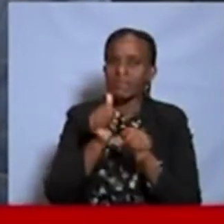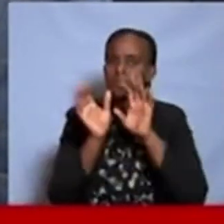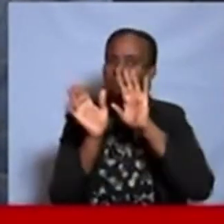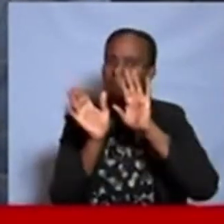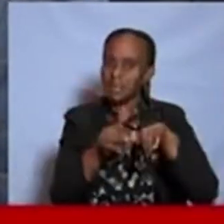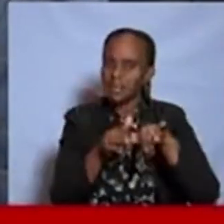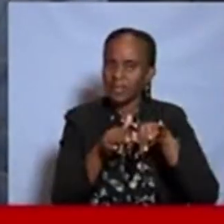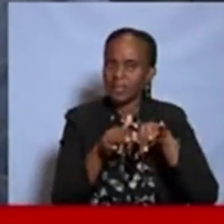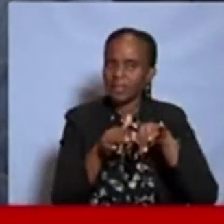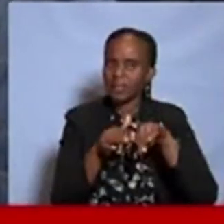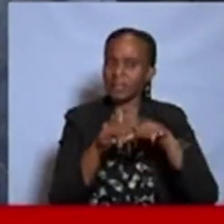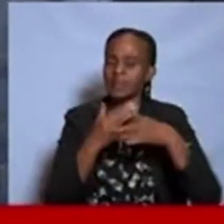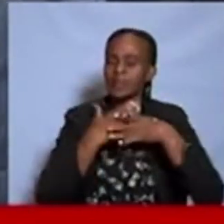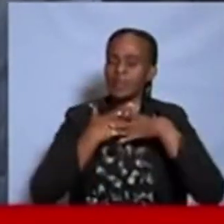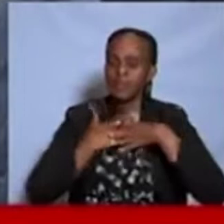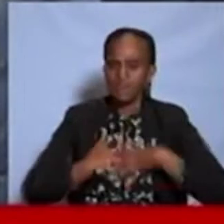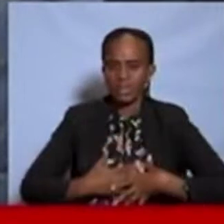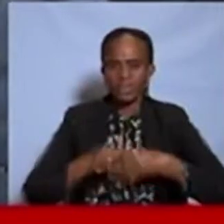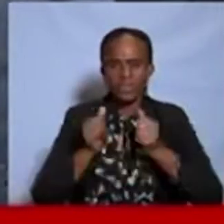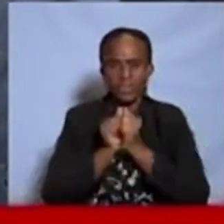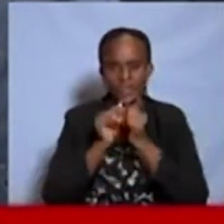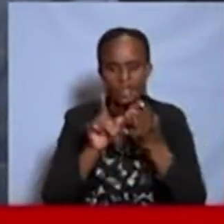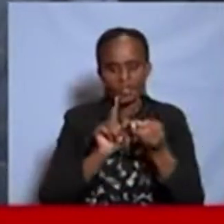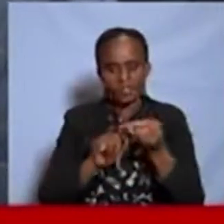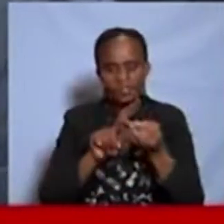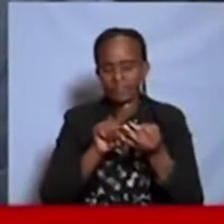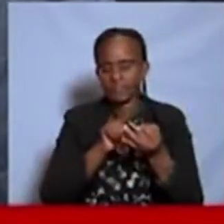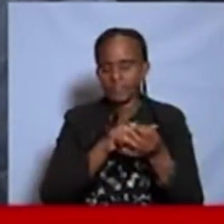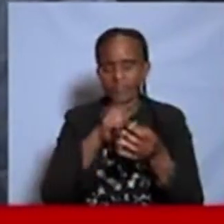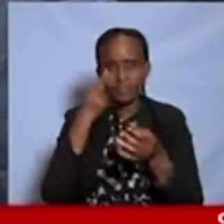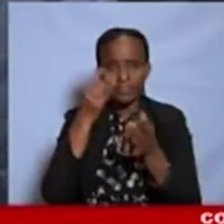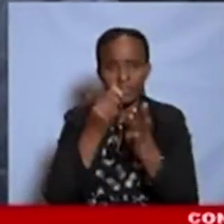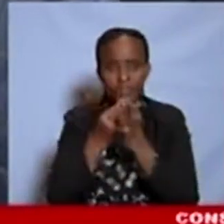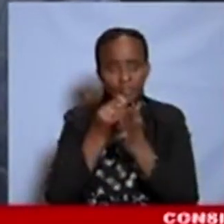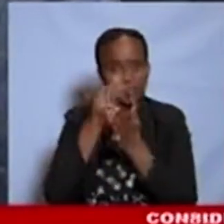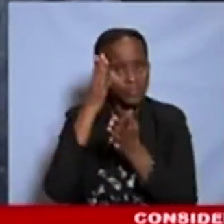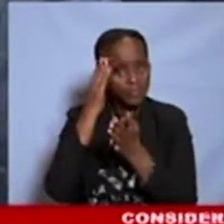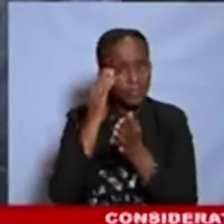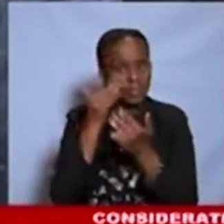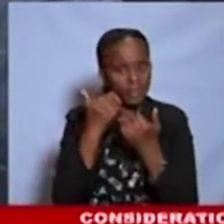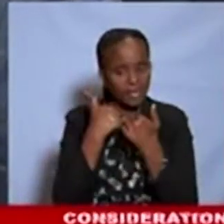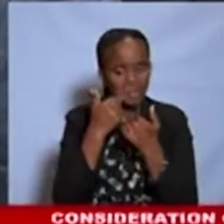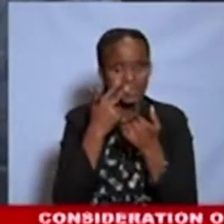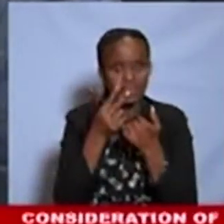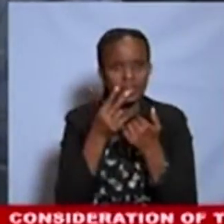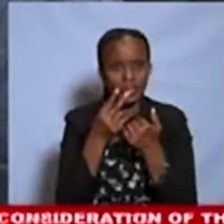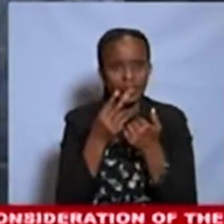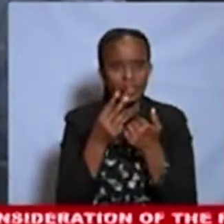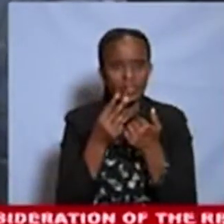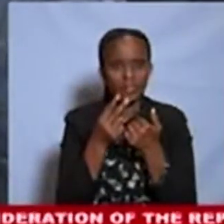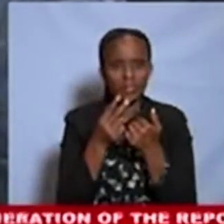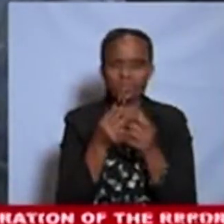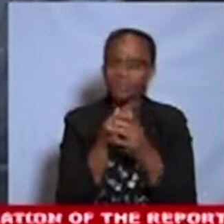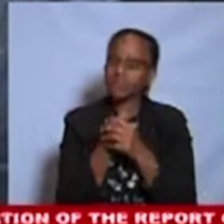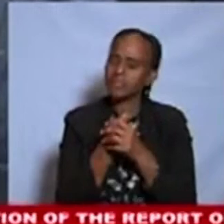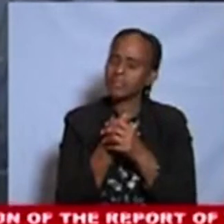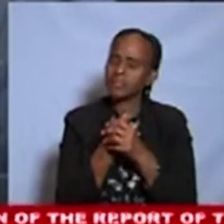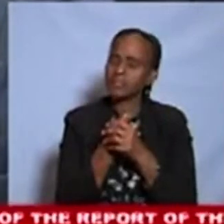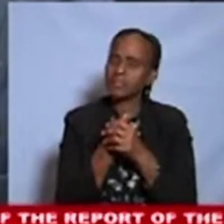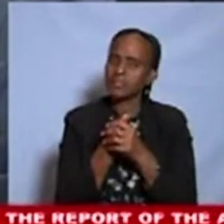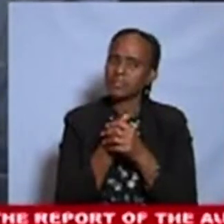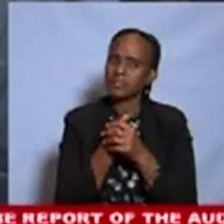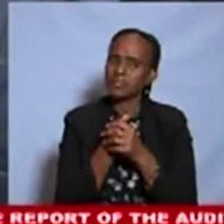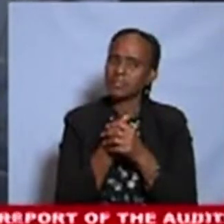He proceeded on leave without accounting for the money. This is why you've You seen said he vacated what? he